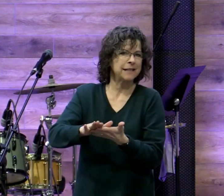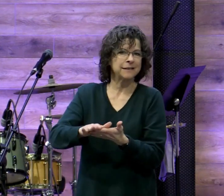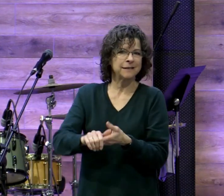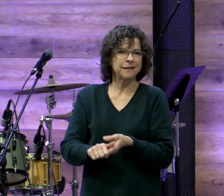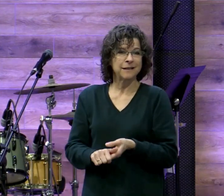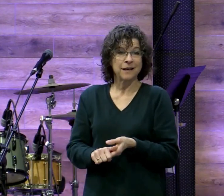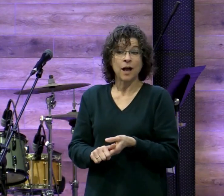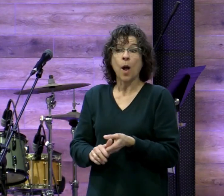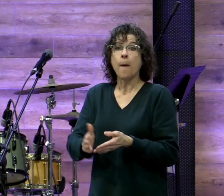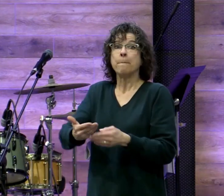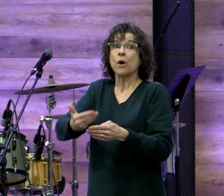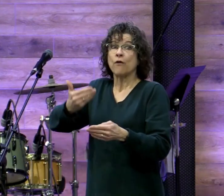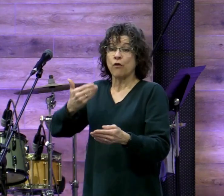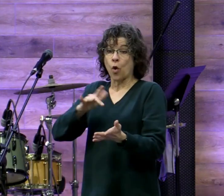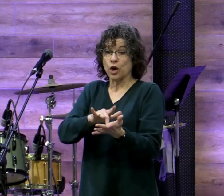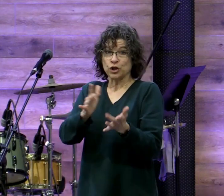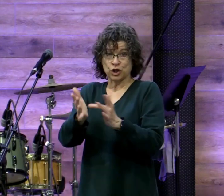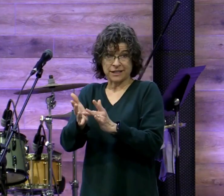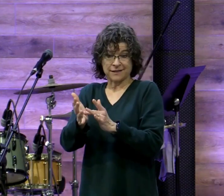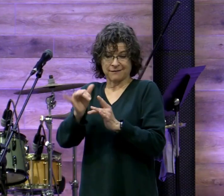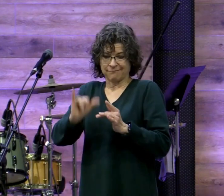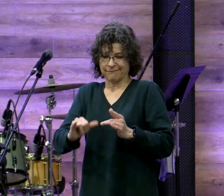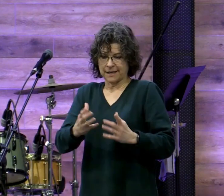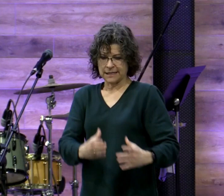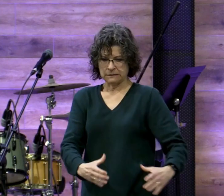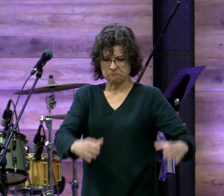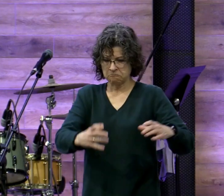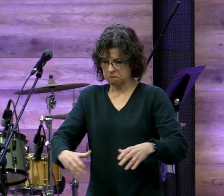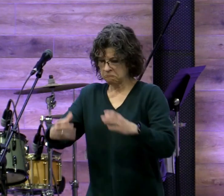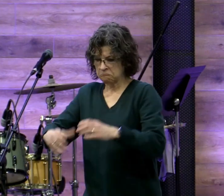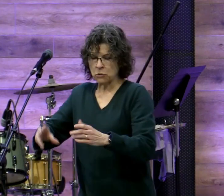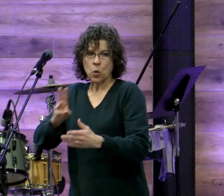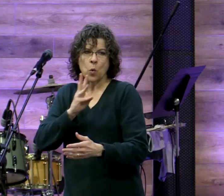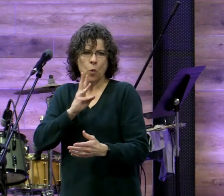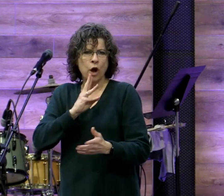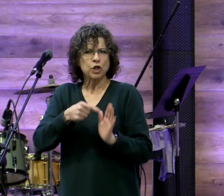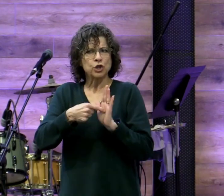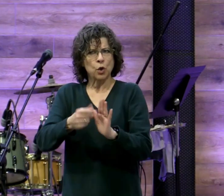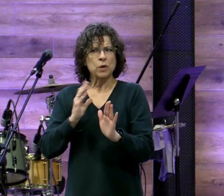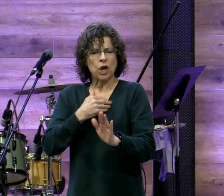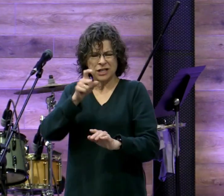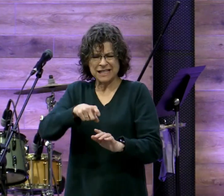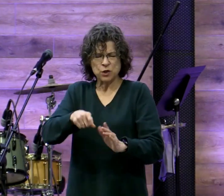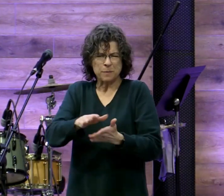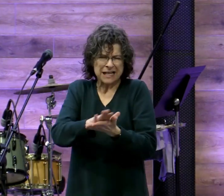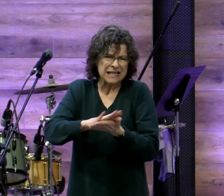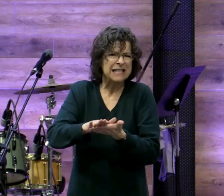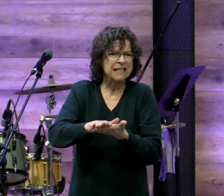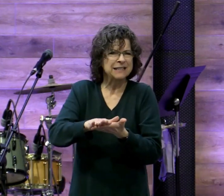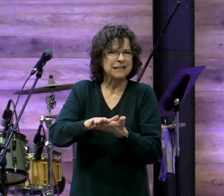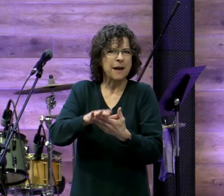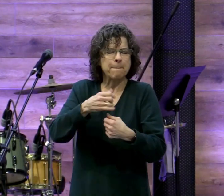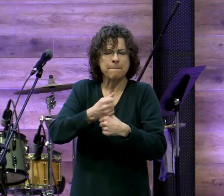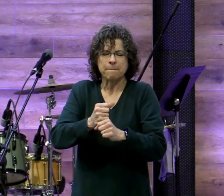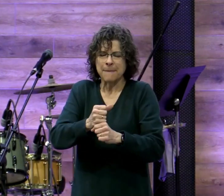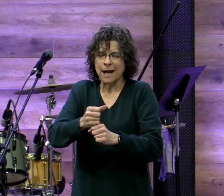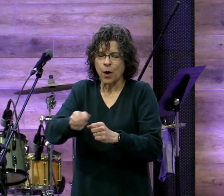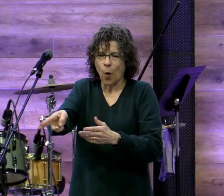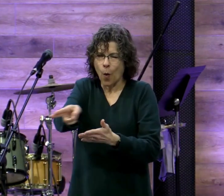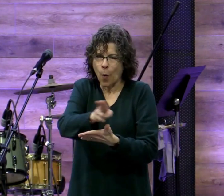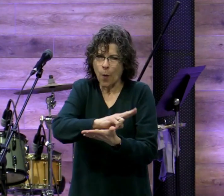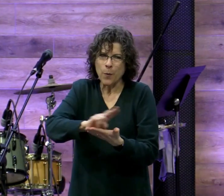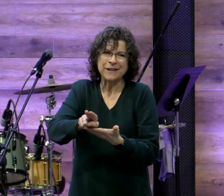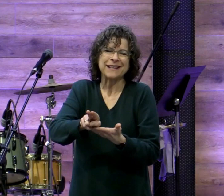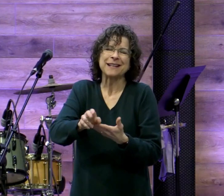were pointing to is our deep need to be cleansed and washed and made holy and